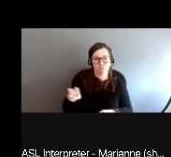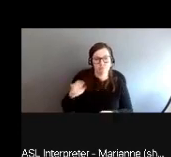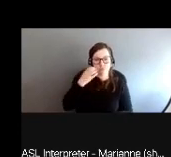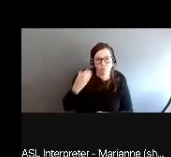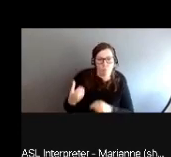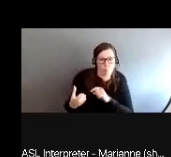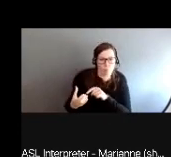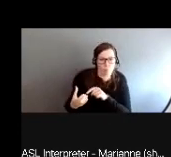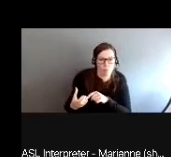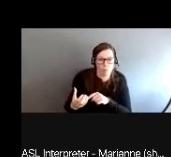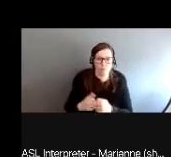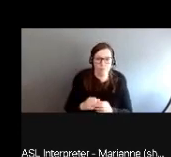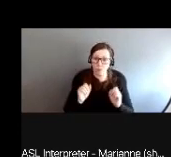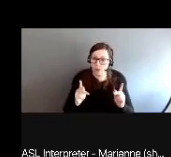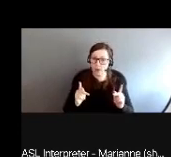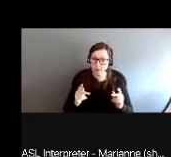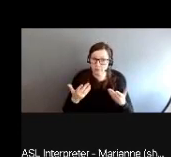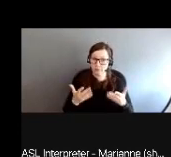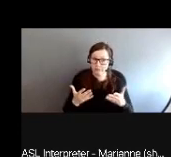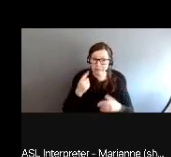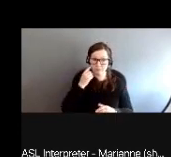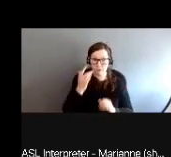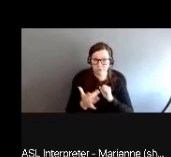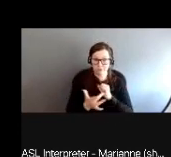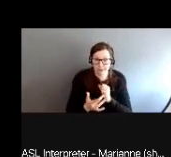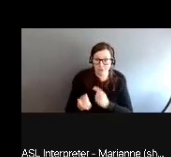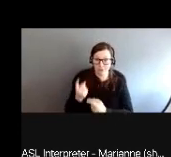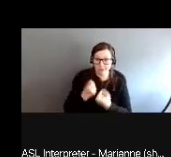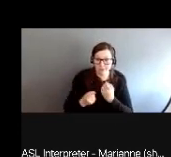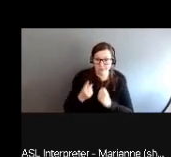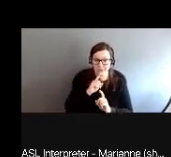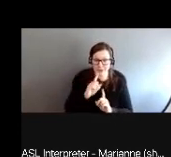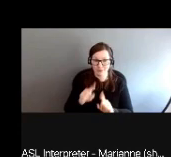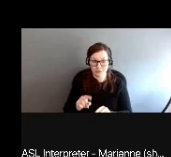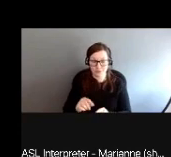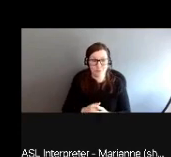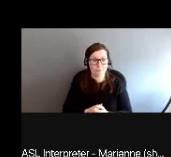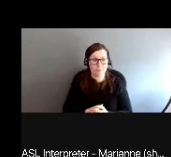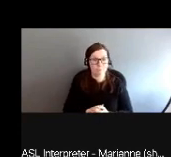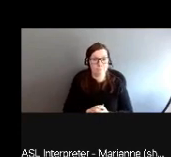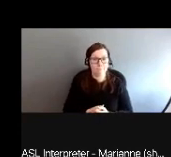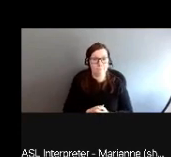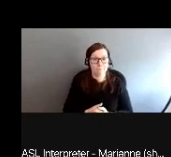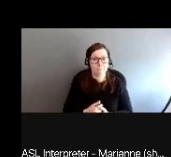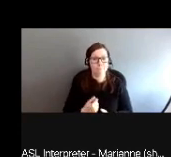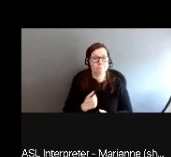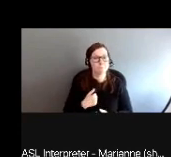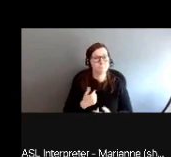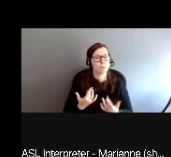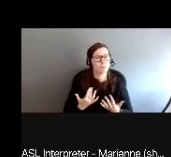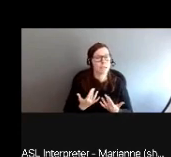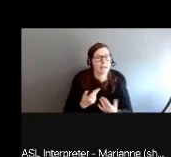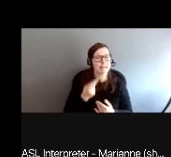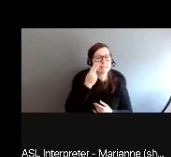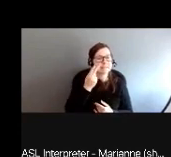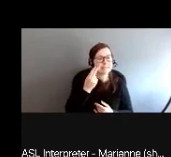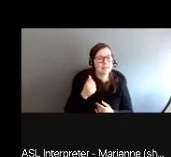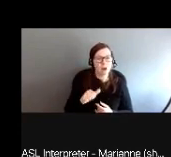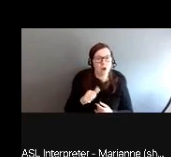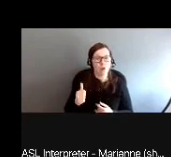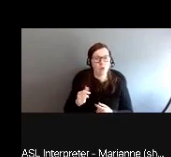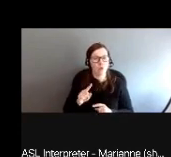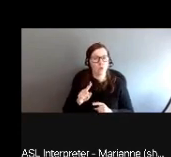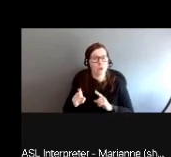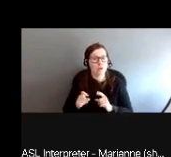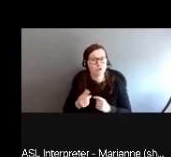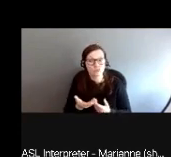That's it for our tech Q&A. I am going to just wait and see if there's any other questions, if there are any other tips you're looking